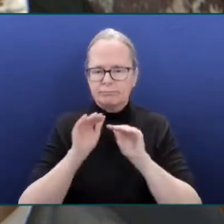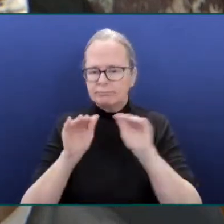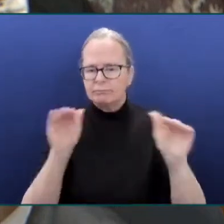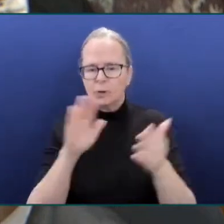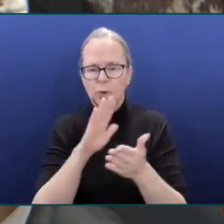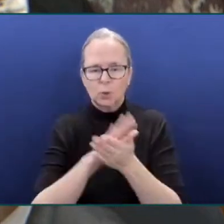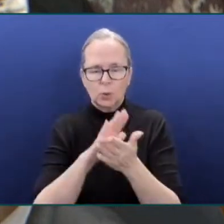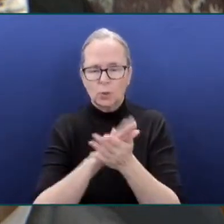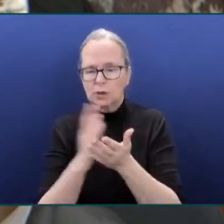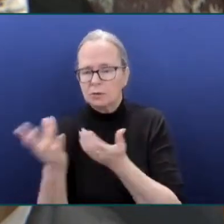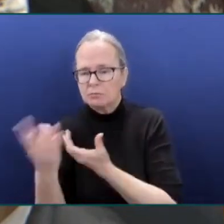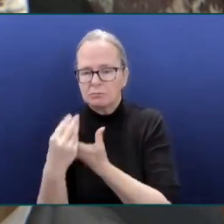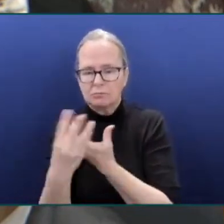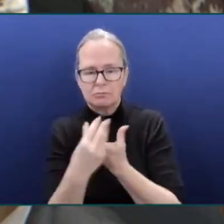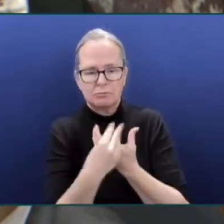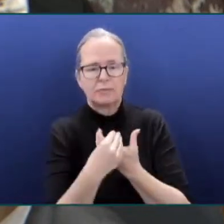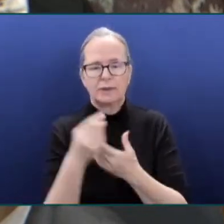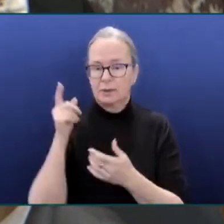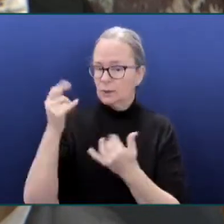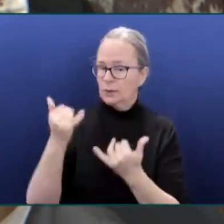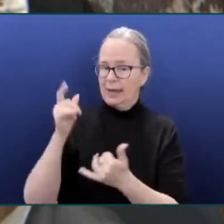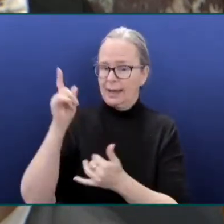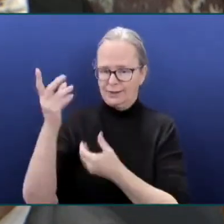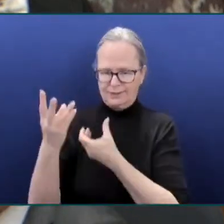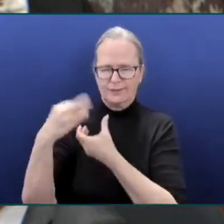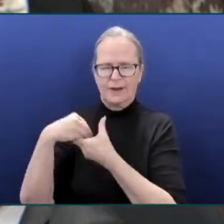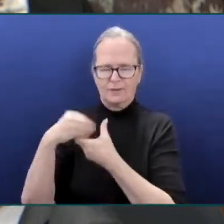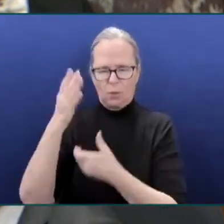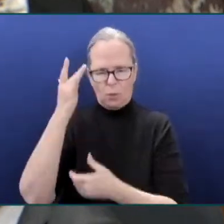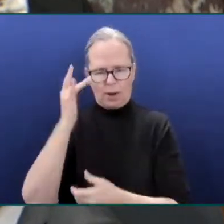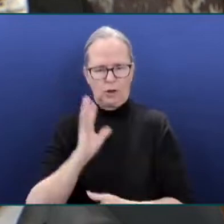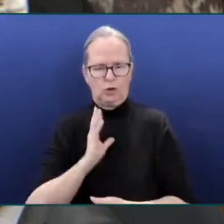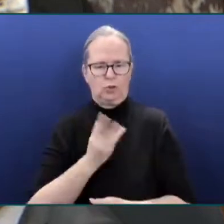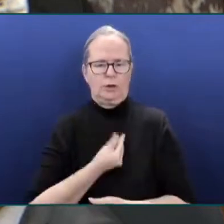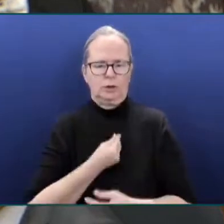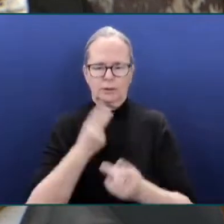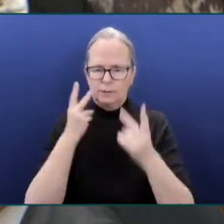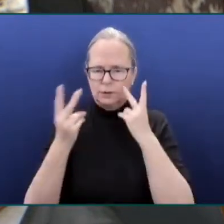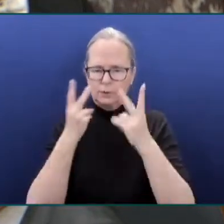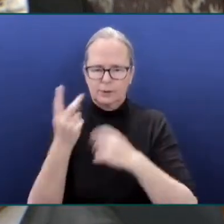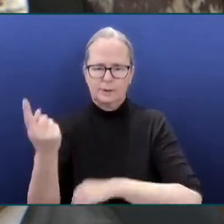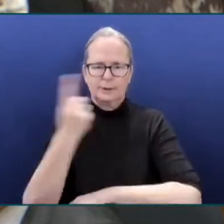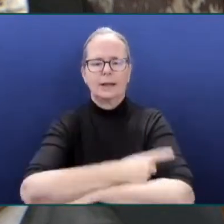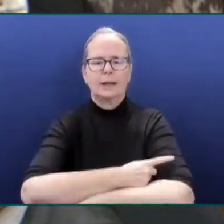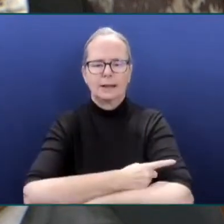ask everybody here to please give Brandon a very warm welcome. Thank you.